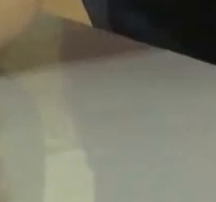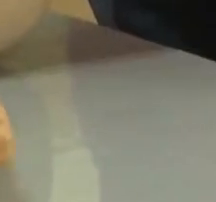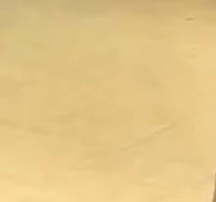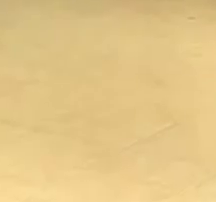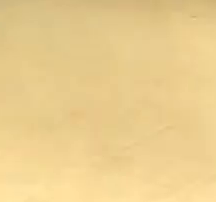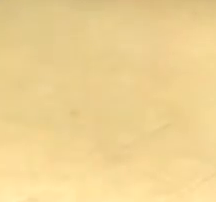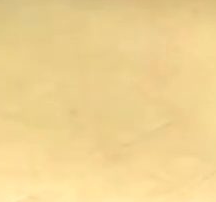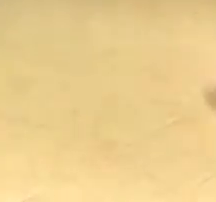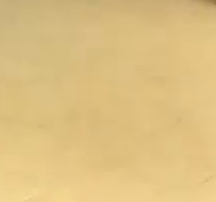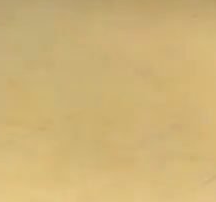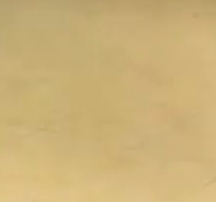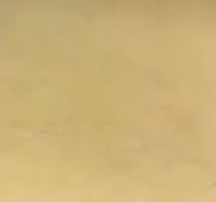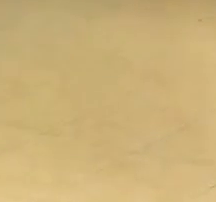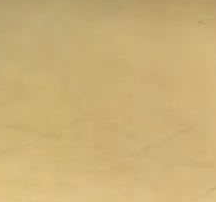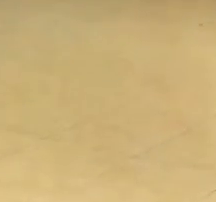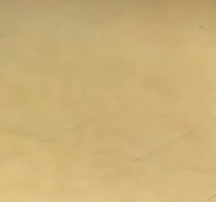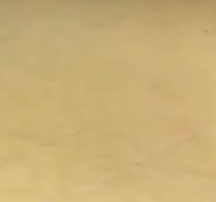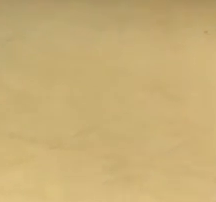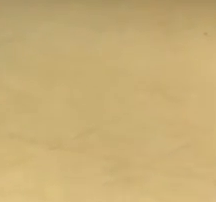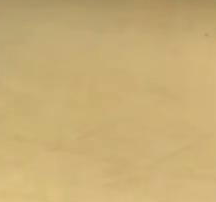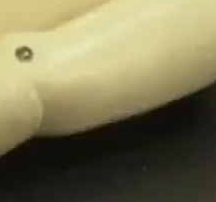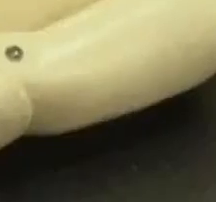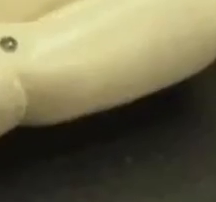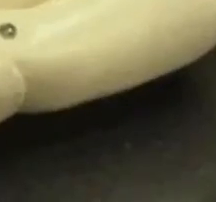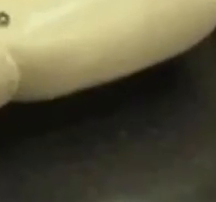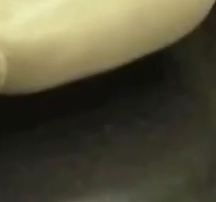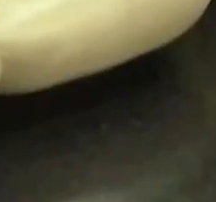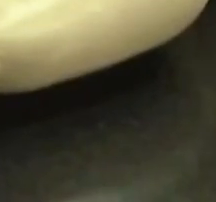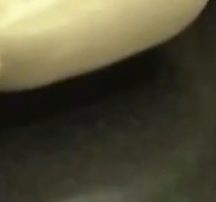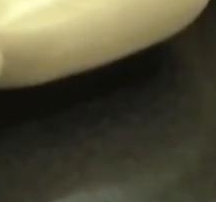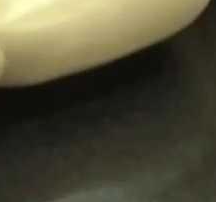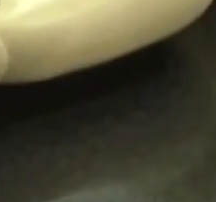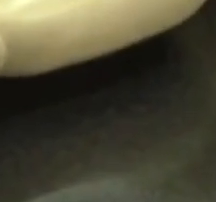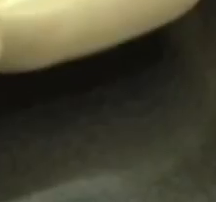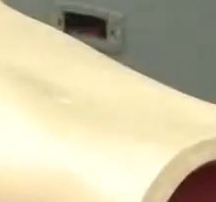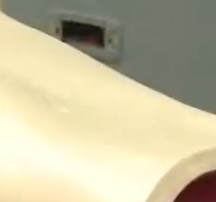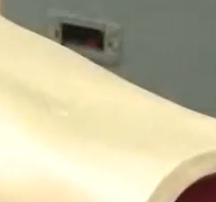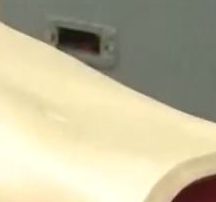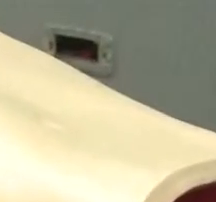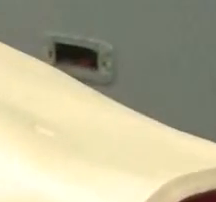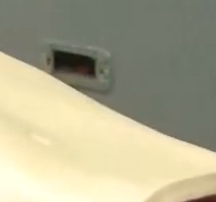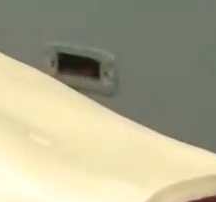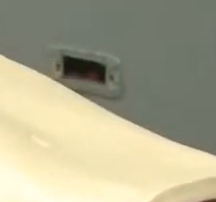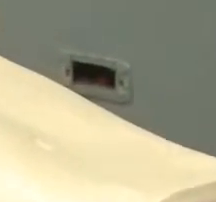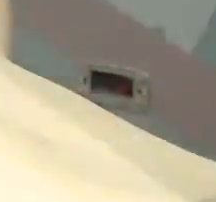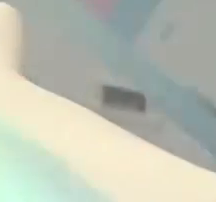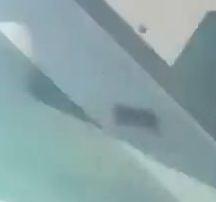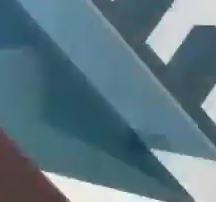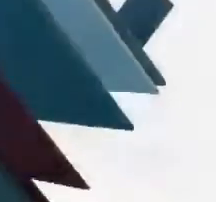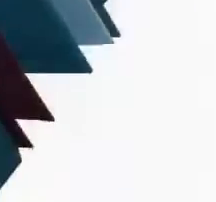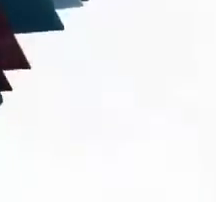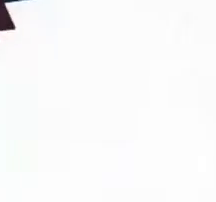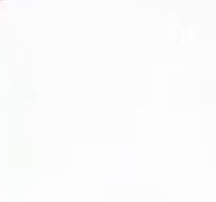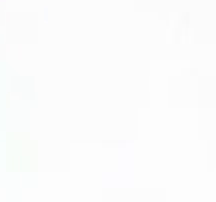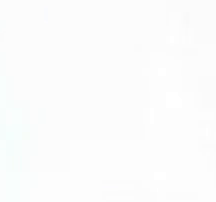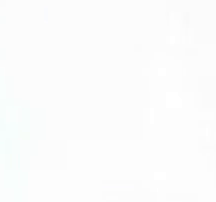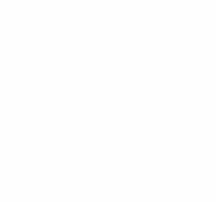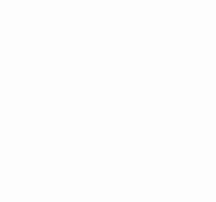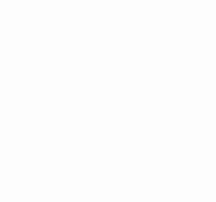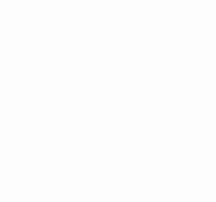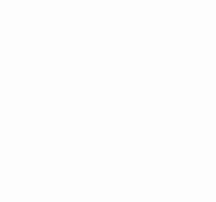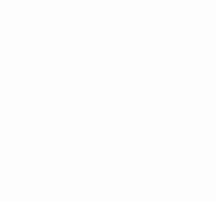big schools to promote primary care, especially to incoming and current medical students.